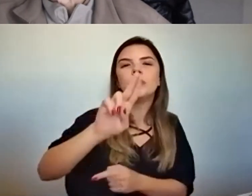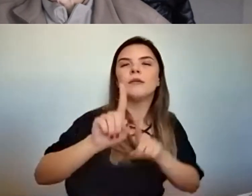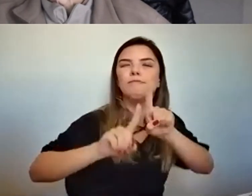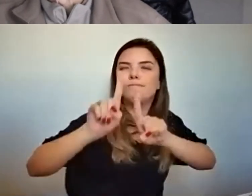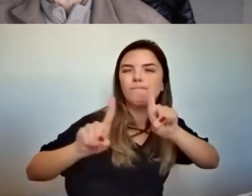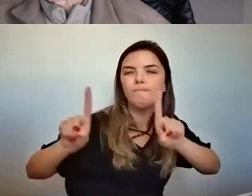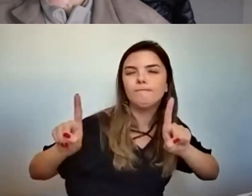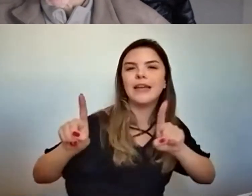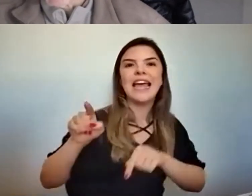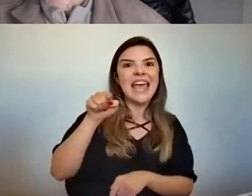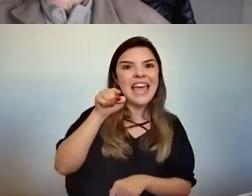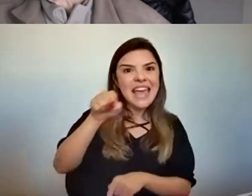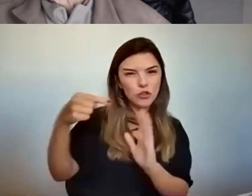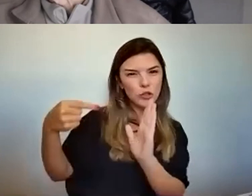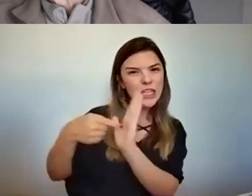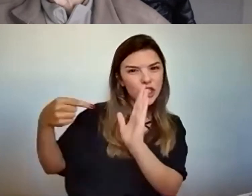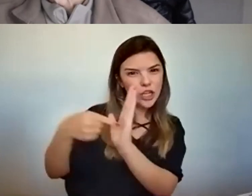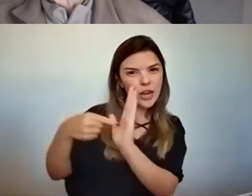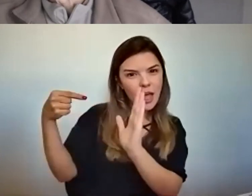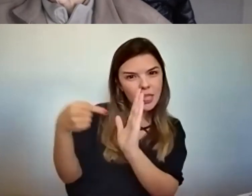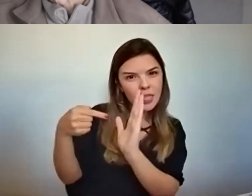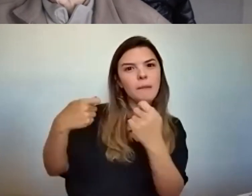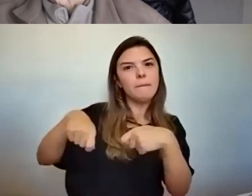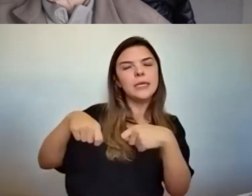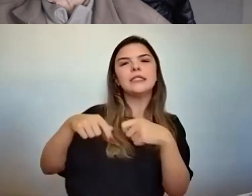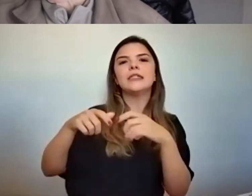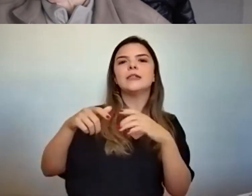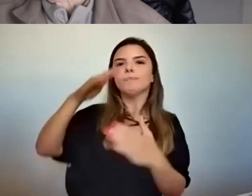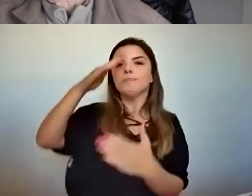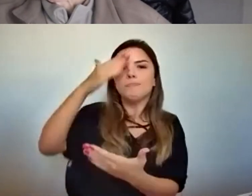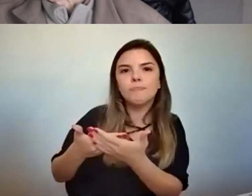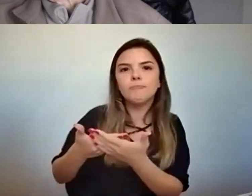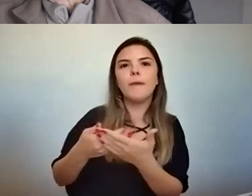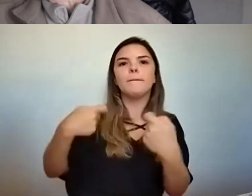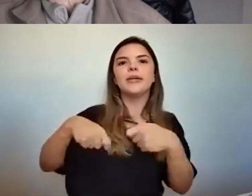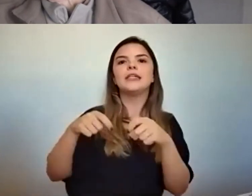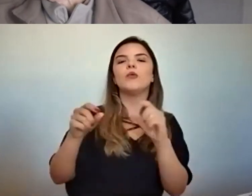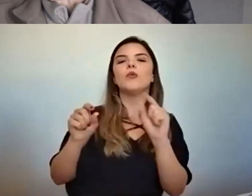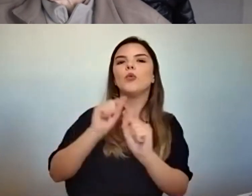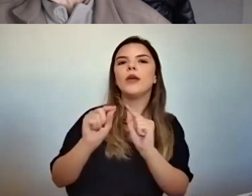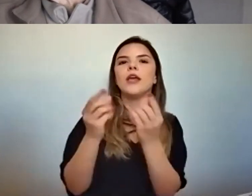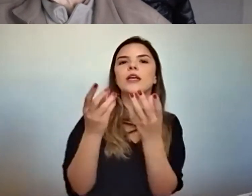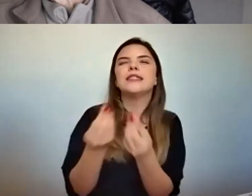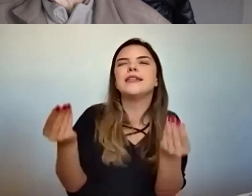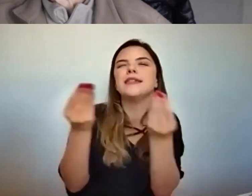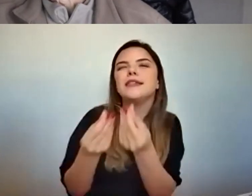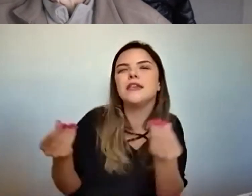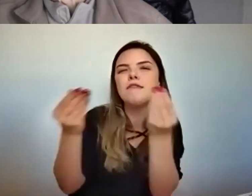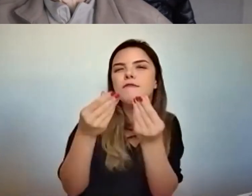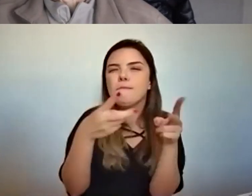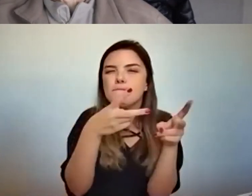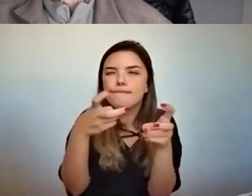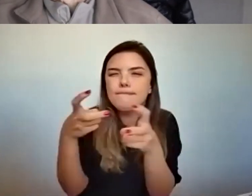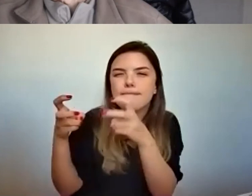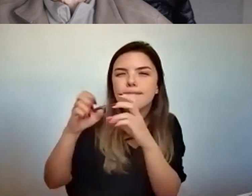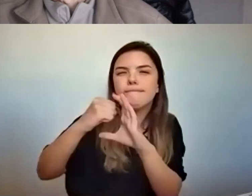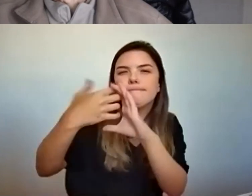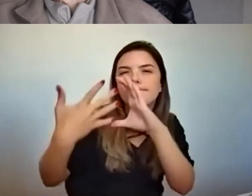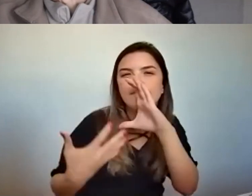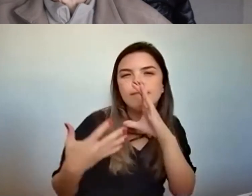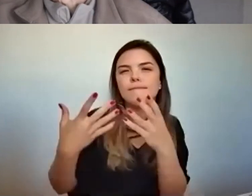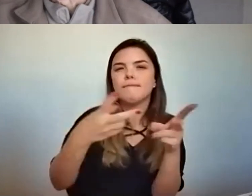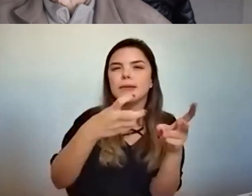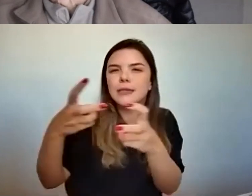they need to be specific, but they need to be sensitive as well. If you use, for instance, the number